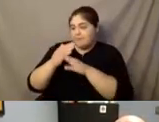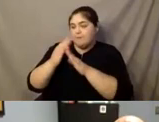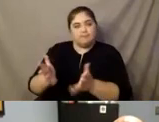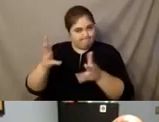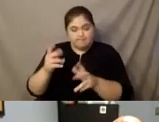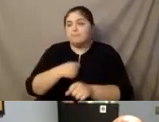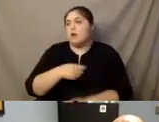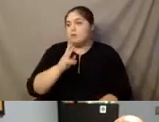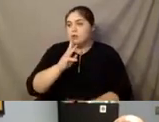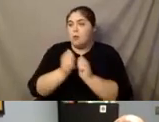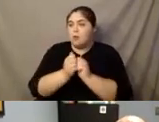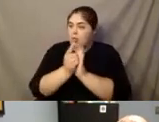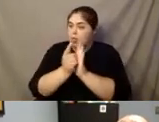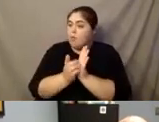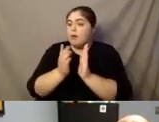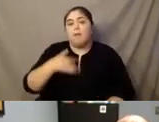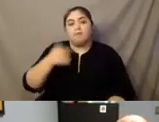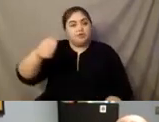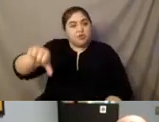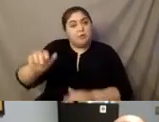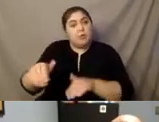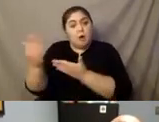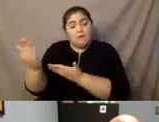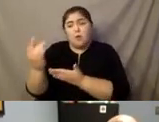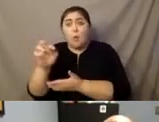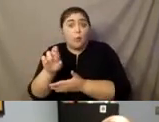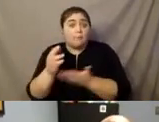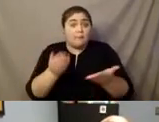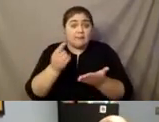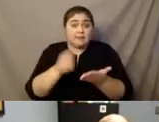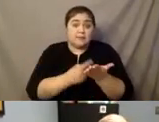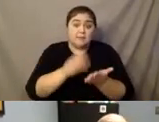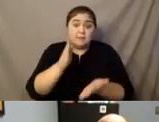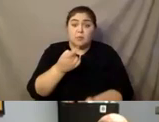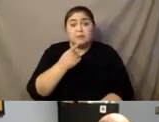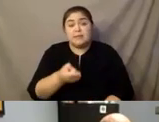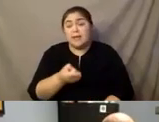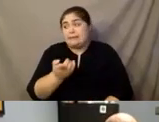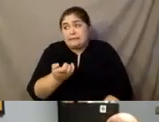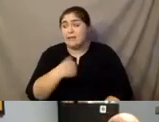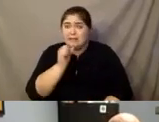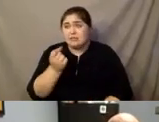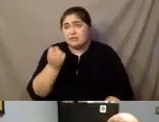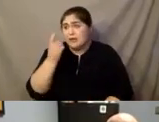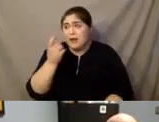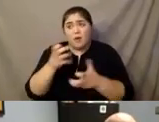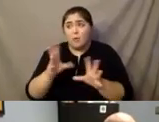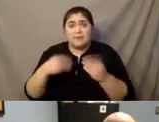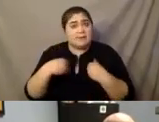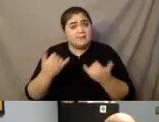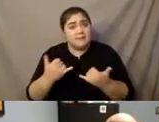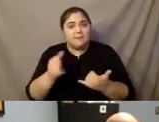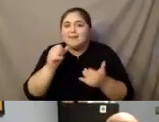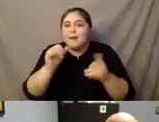and I'm rejecting the offer. Or sometimes they say, you know what, I didn't understand it completely and I'd like to take it today. But that's not possible right now because we don't